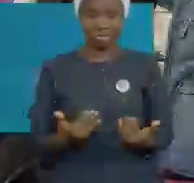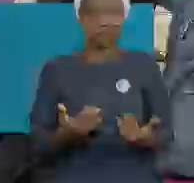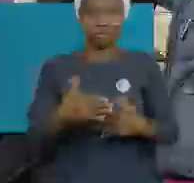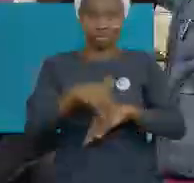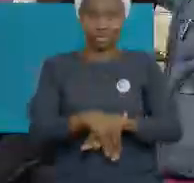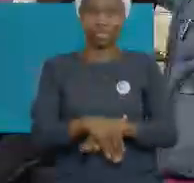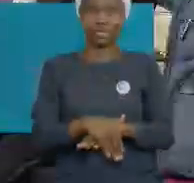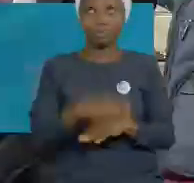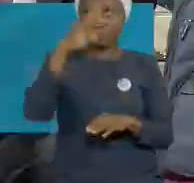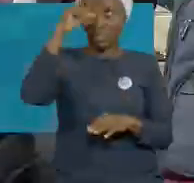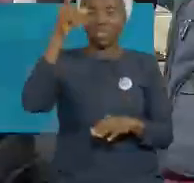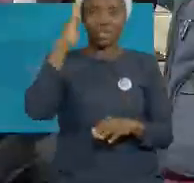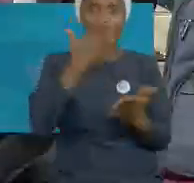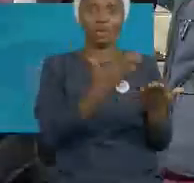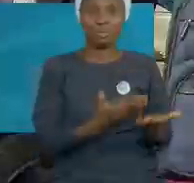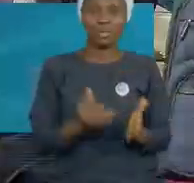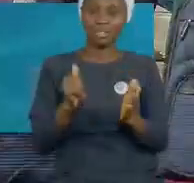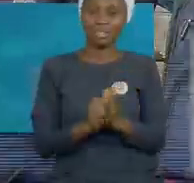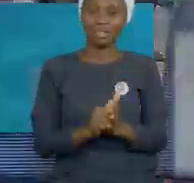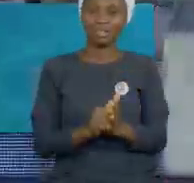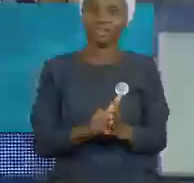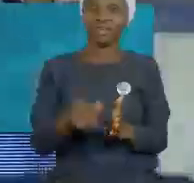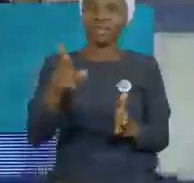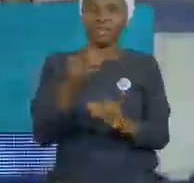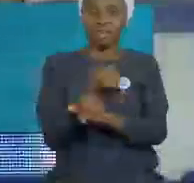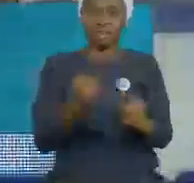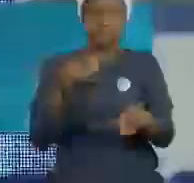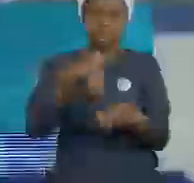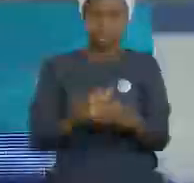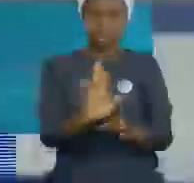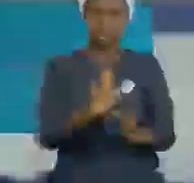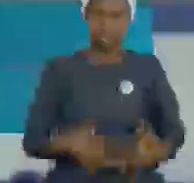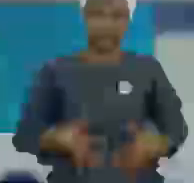He'll bring that redemption in your life tonight.